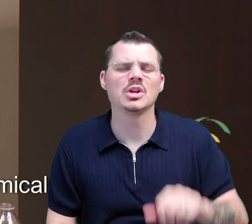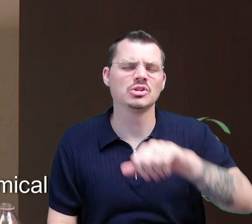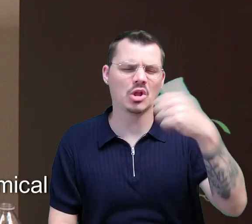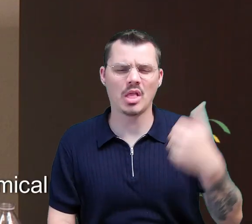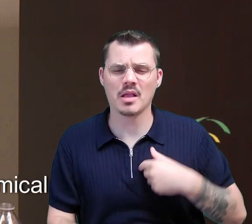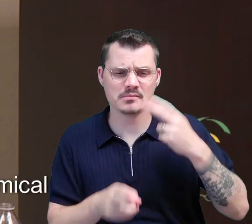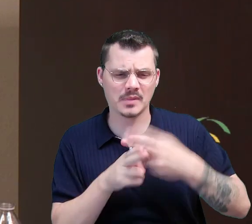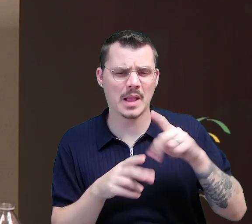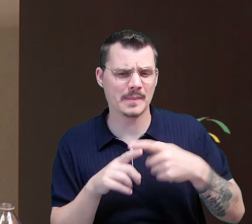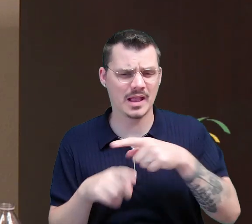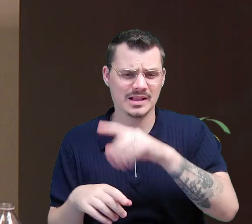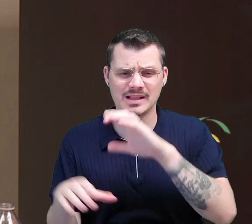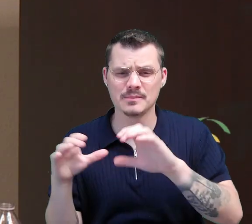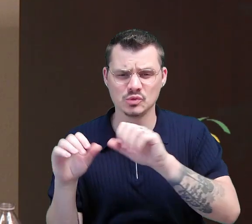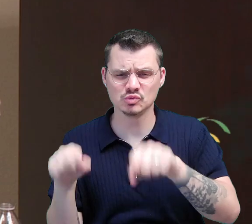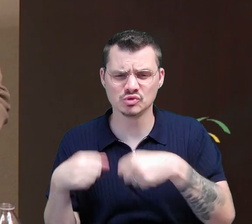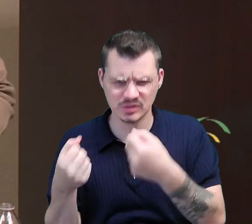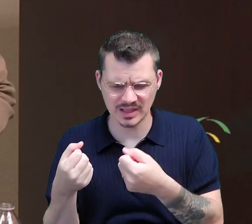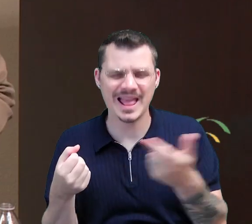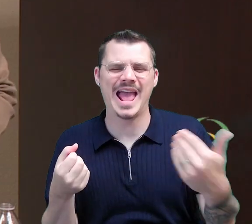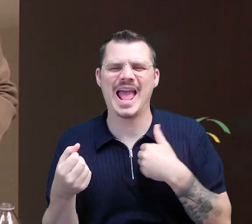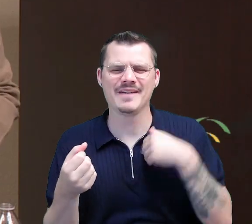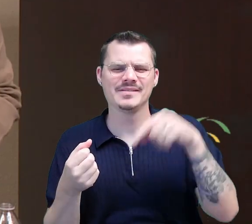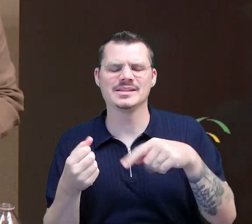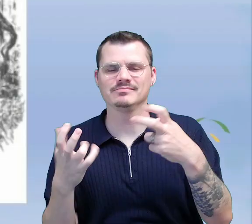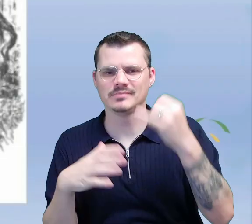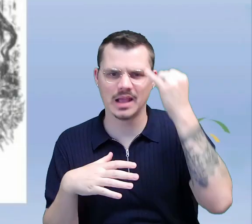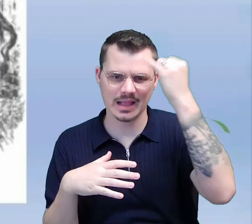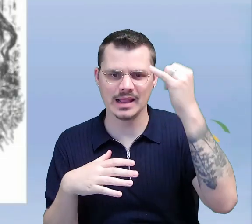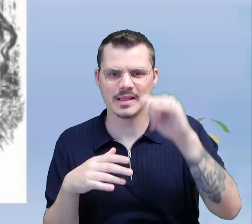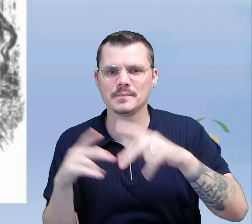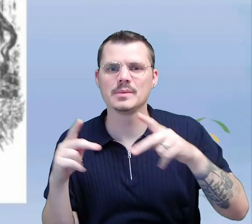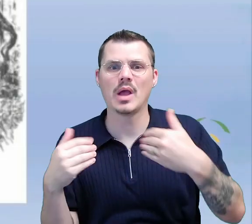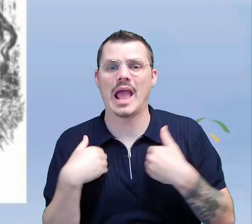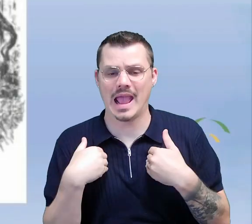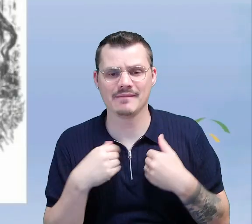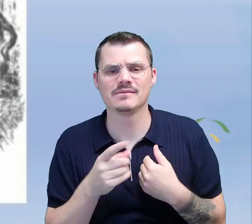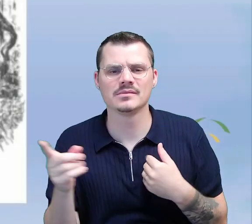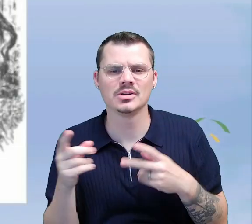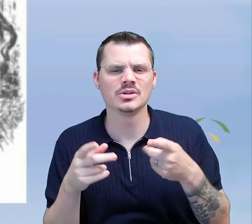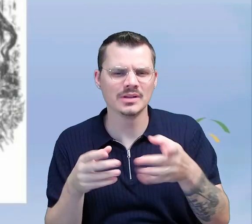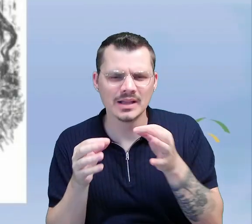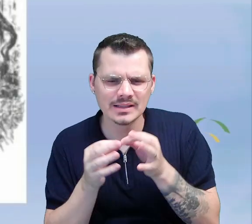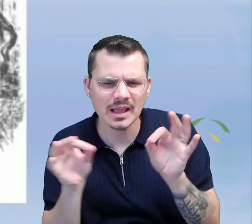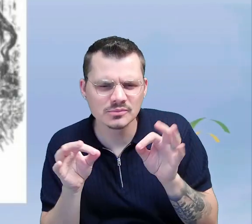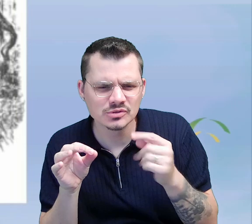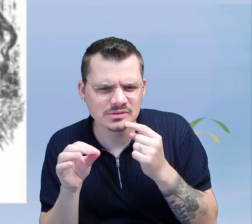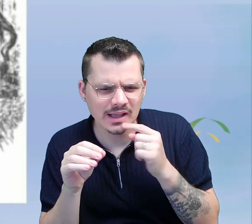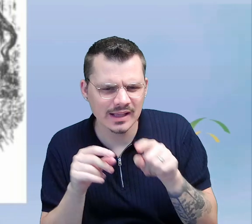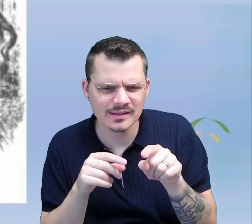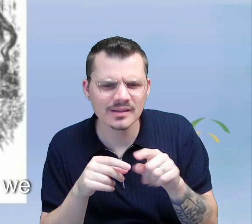I'll mention about chemical restraint is that there's this idea that some people have. What does this caption